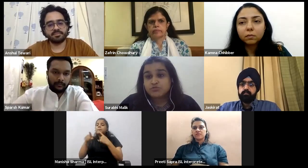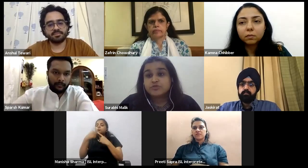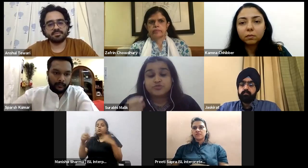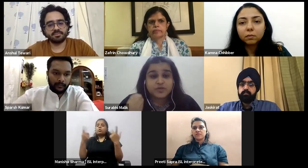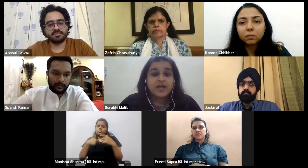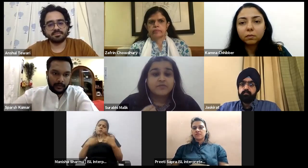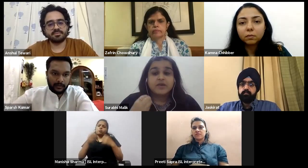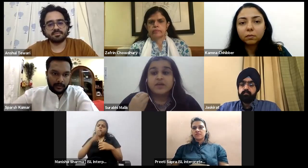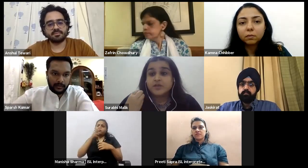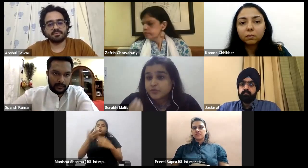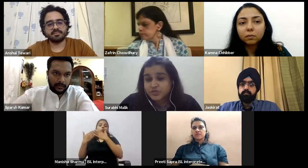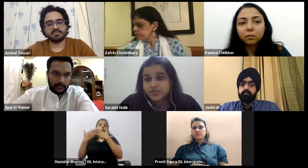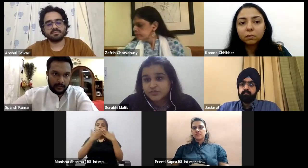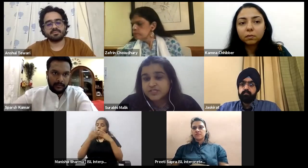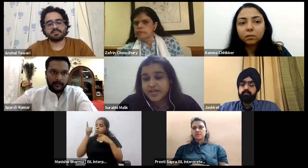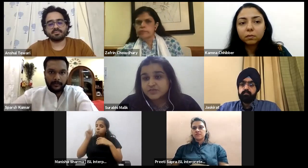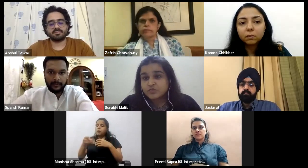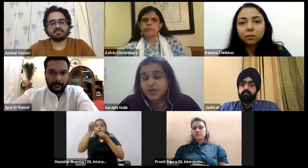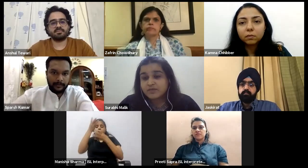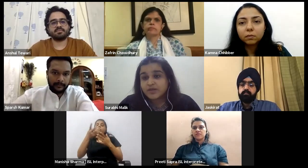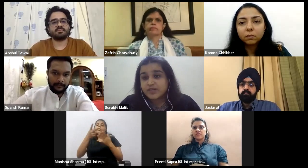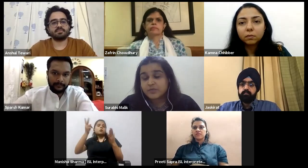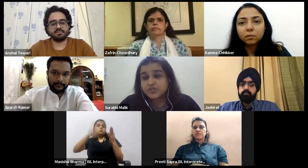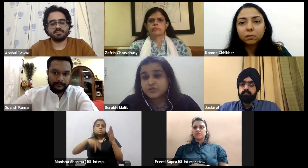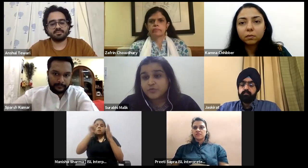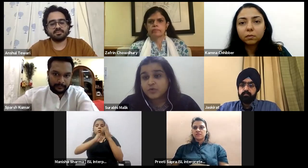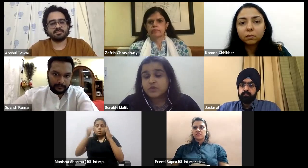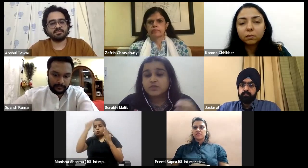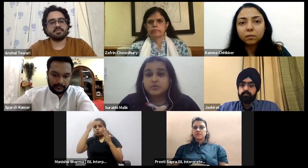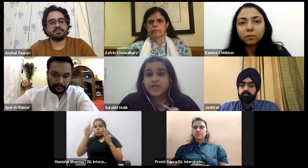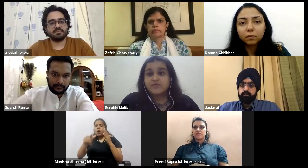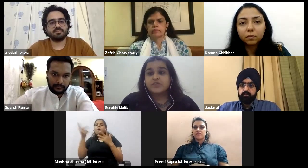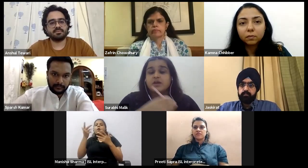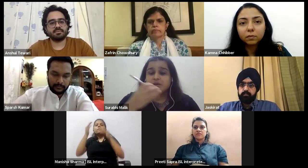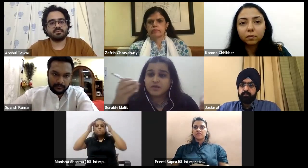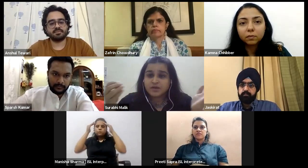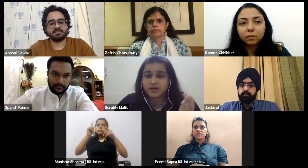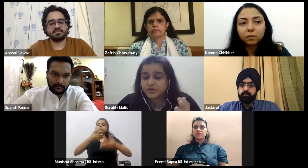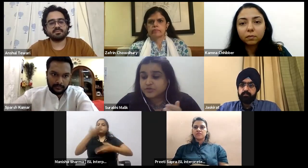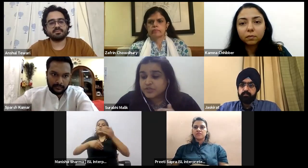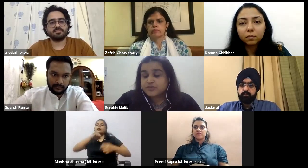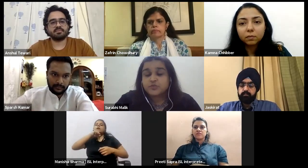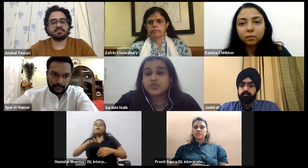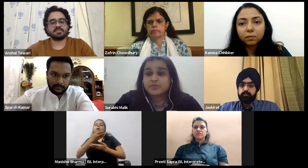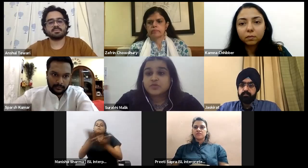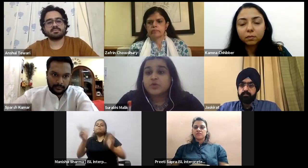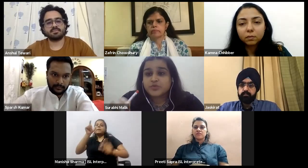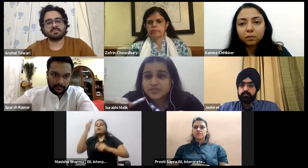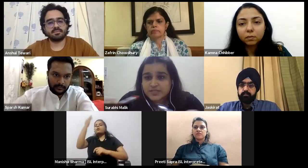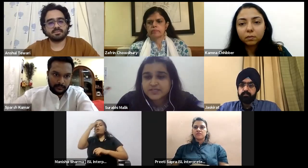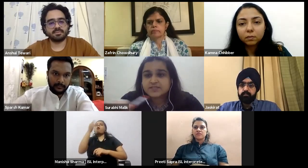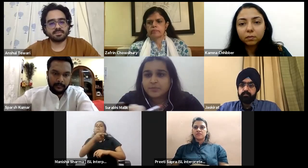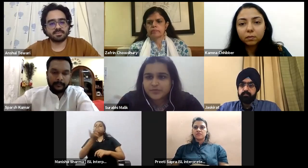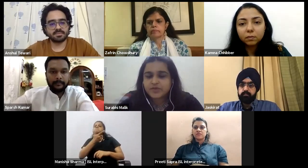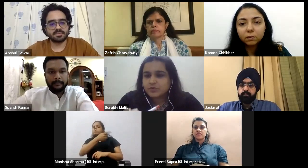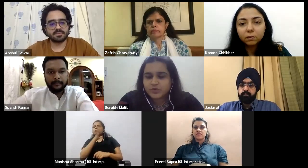say schools should have information literacy as, one area which they should focus on. So we have a younger, generation which comes on board, which is